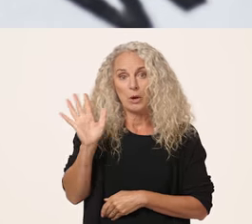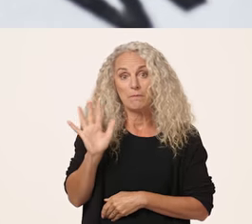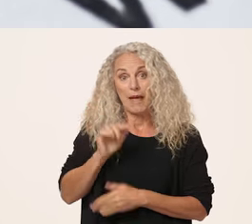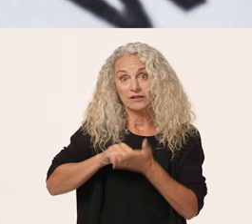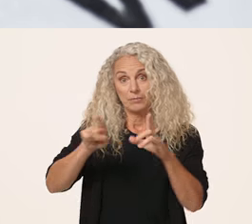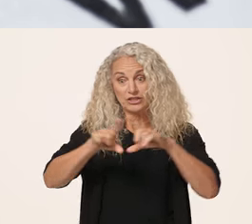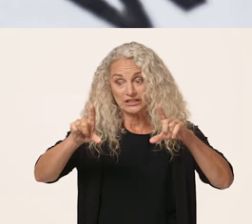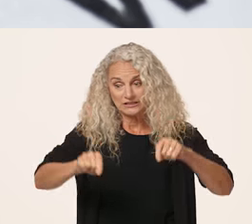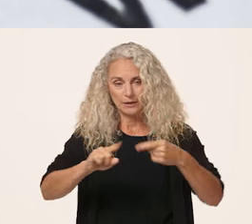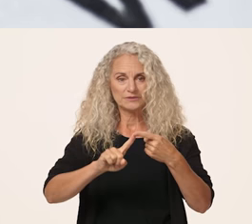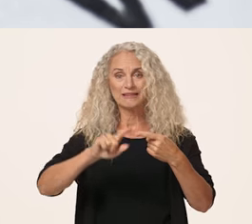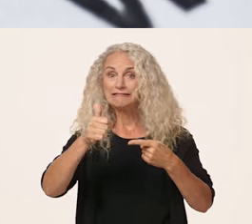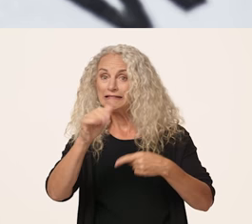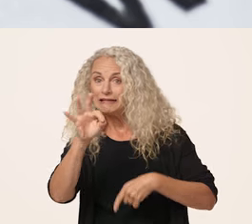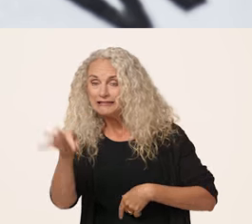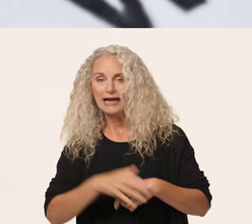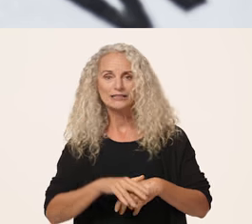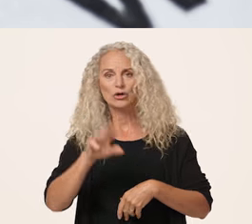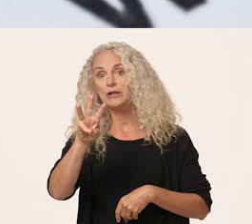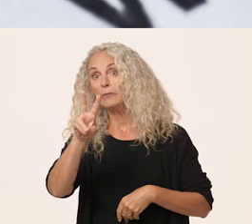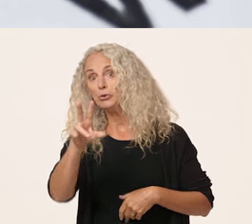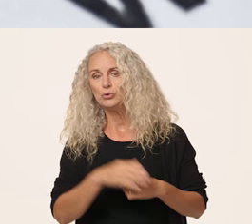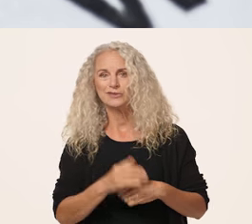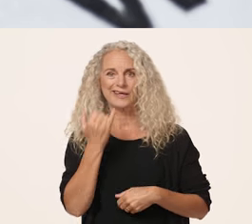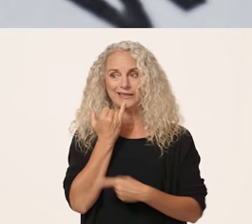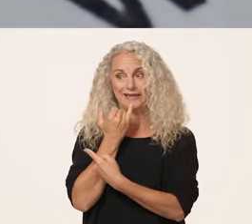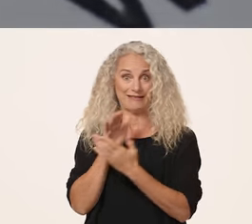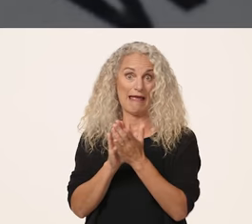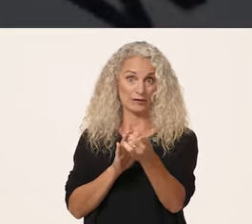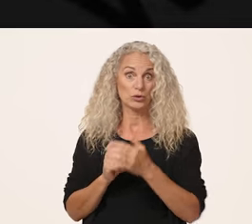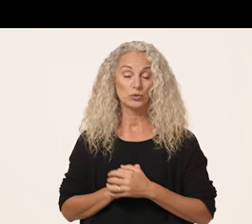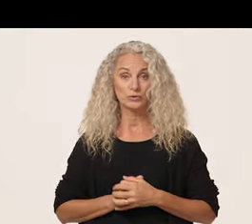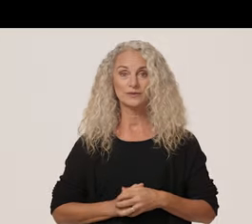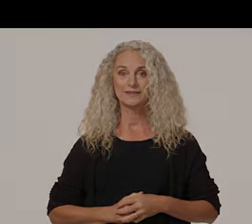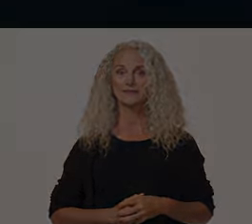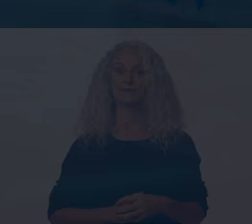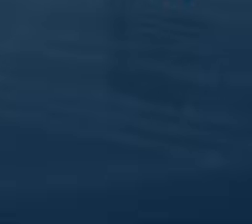past paycheck stubs, 1099s, or W-2s in case they're requested.